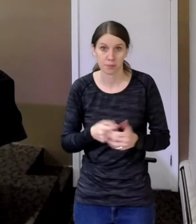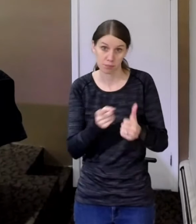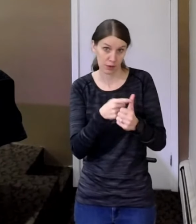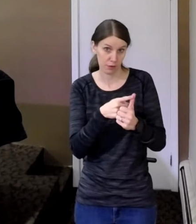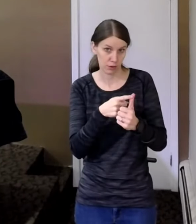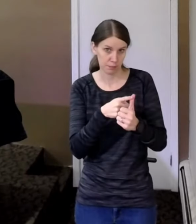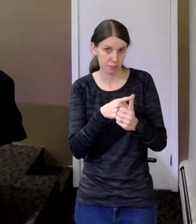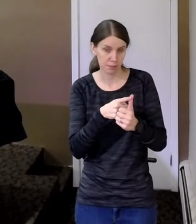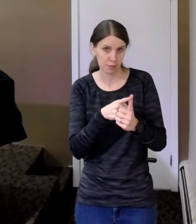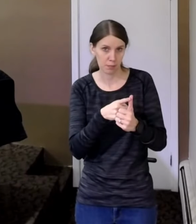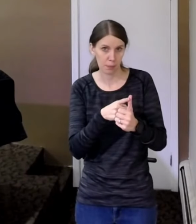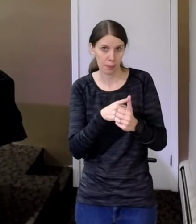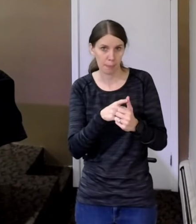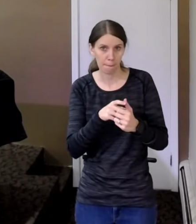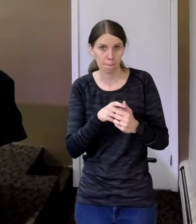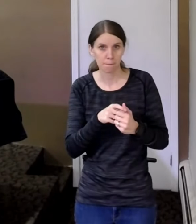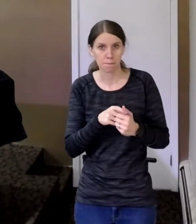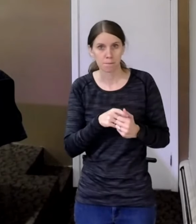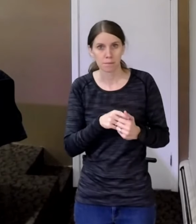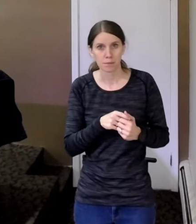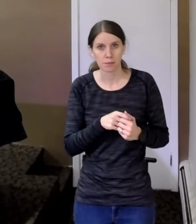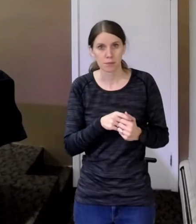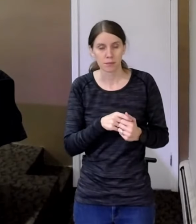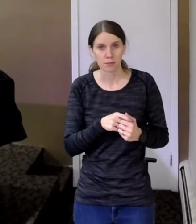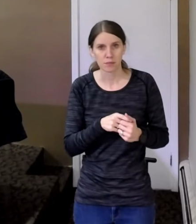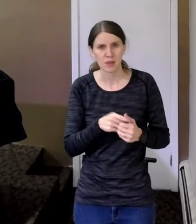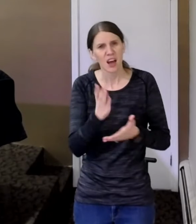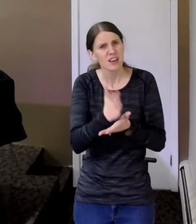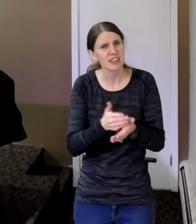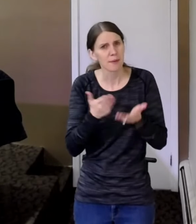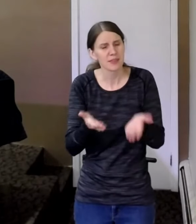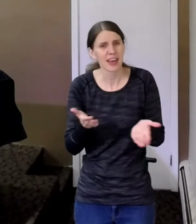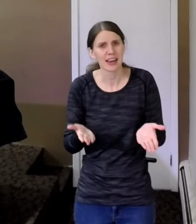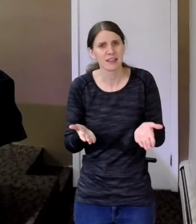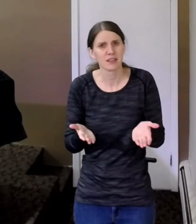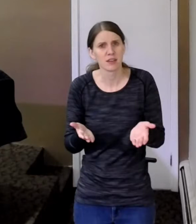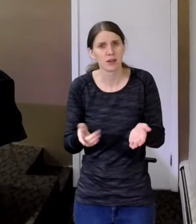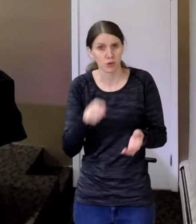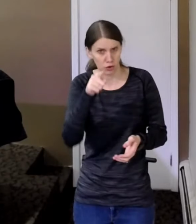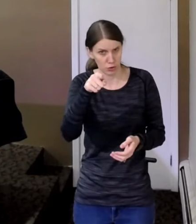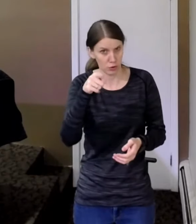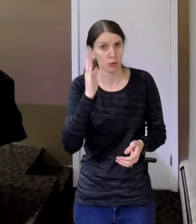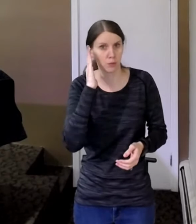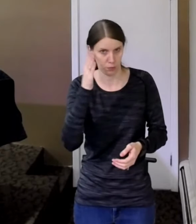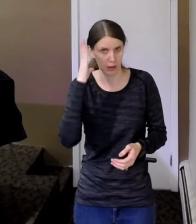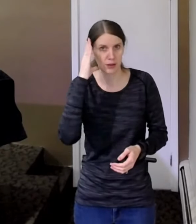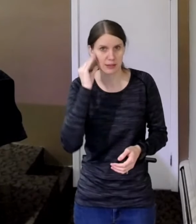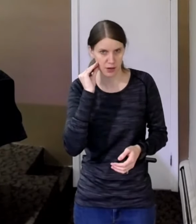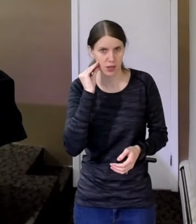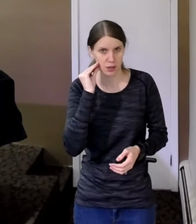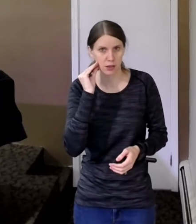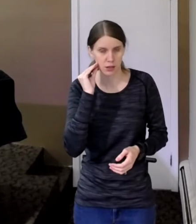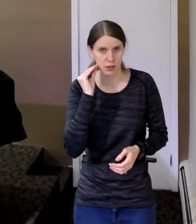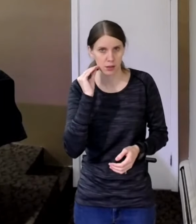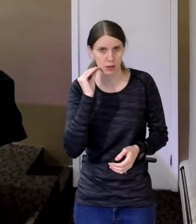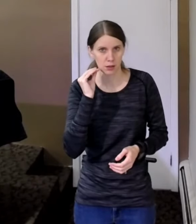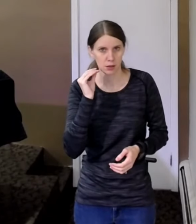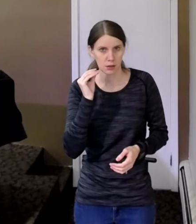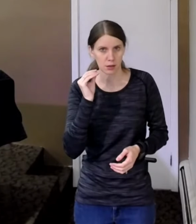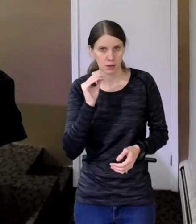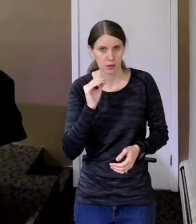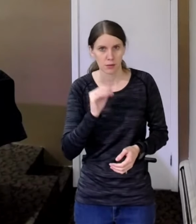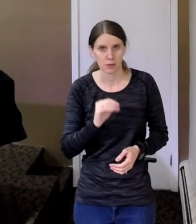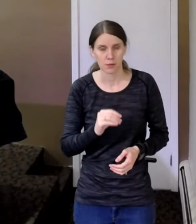all, that there are things that are going to come into your sight, into your field of vision, your area